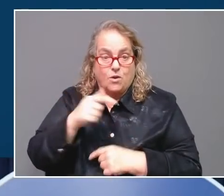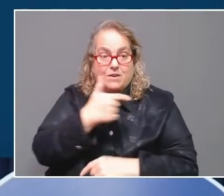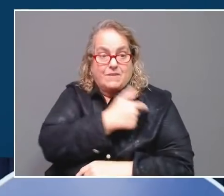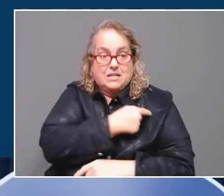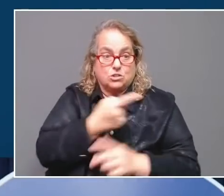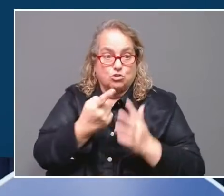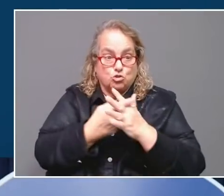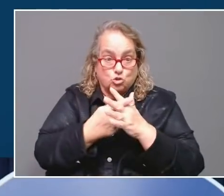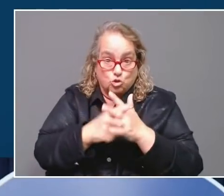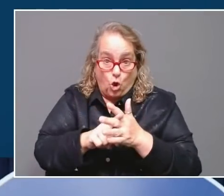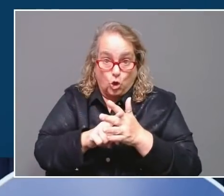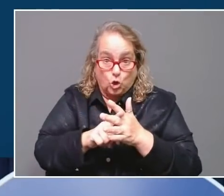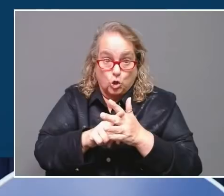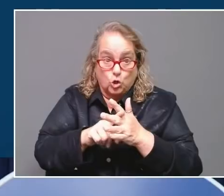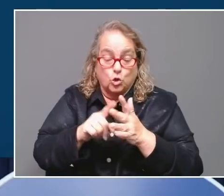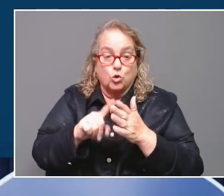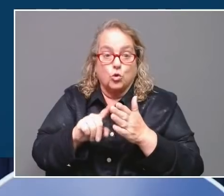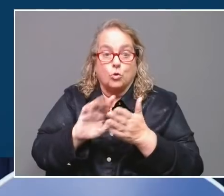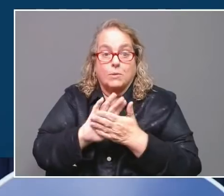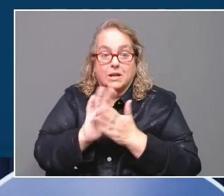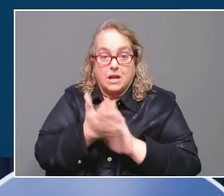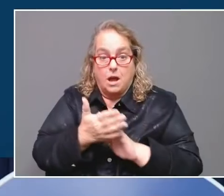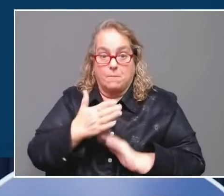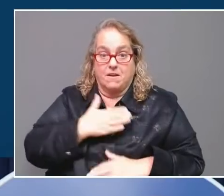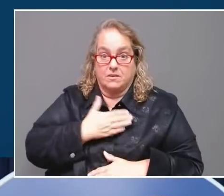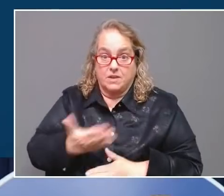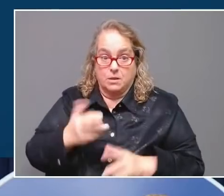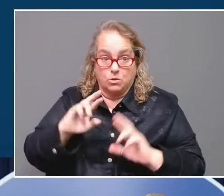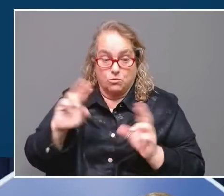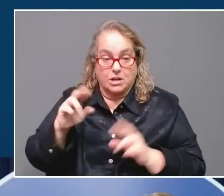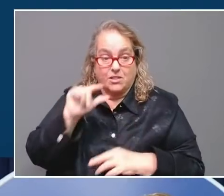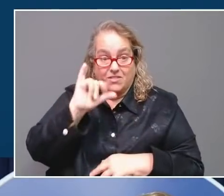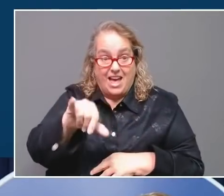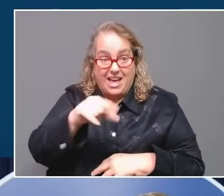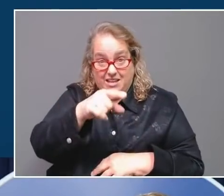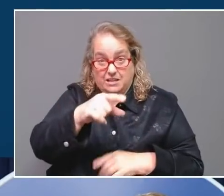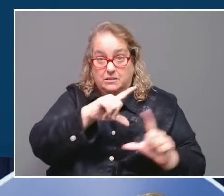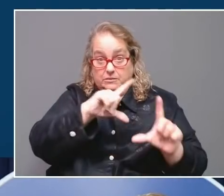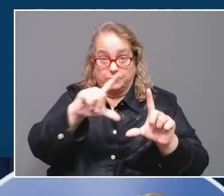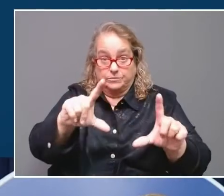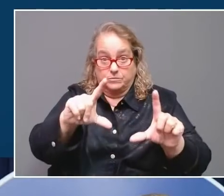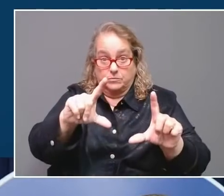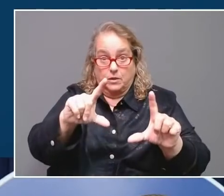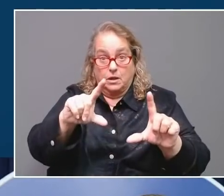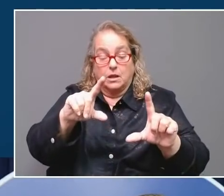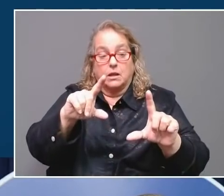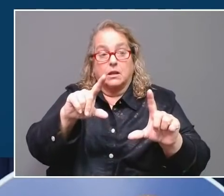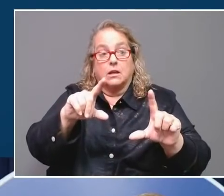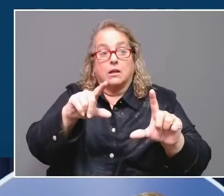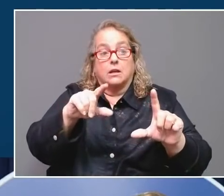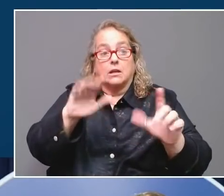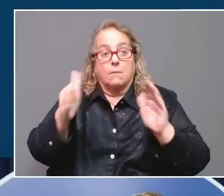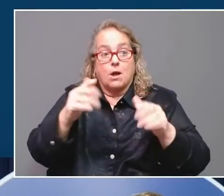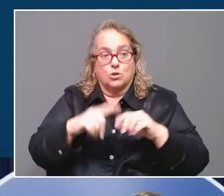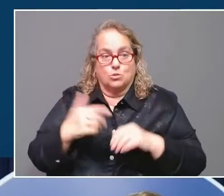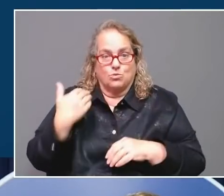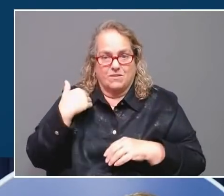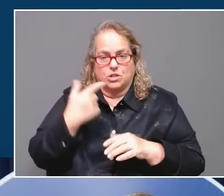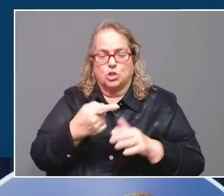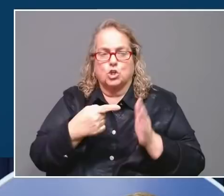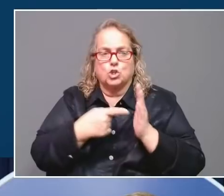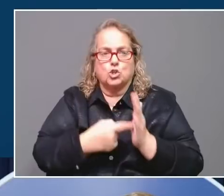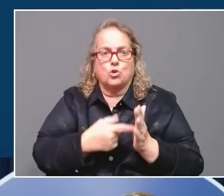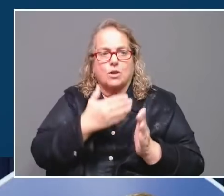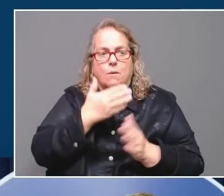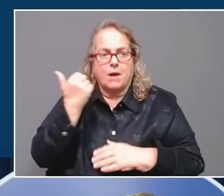become available. This graph, if you think about previous ones we've had, first of all, shows you're much better off being